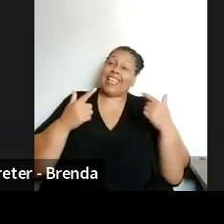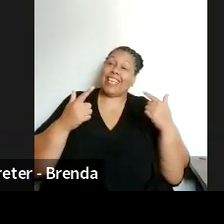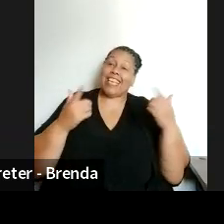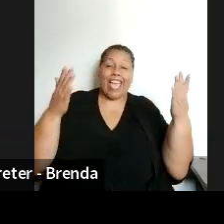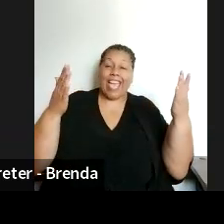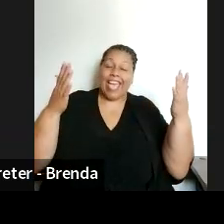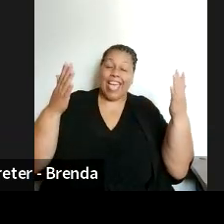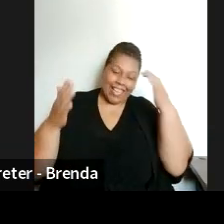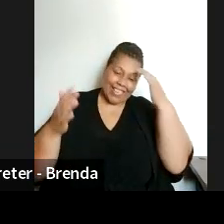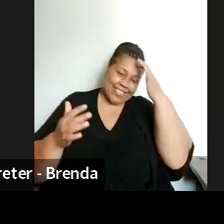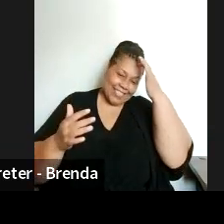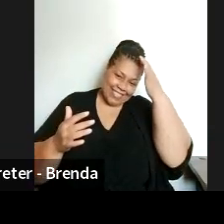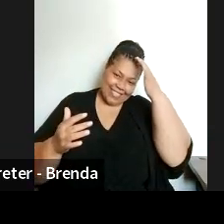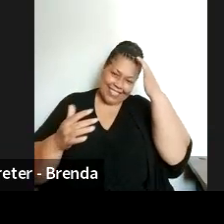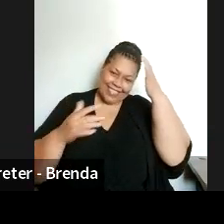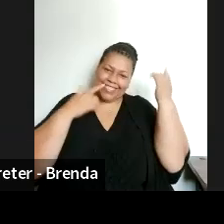or